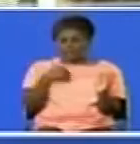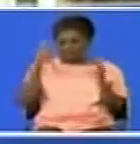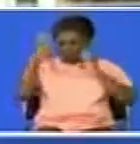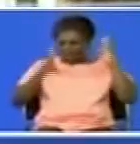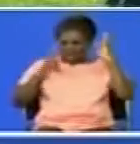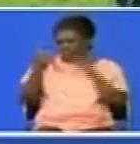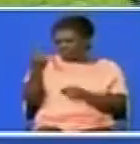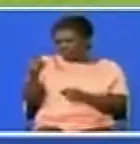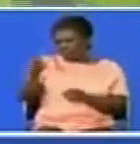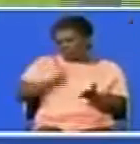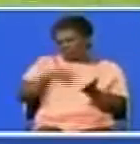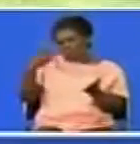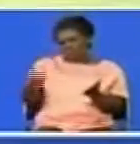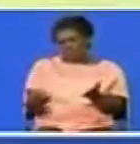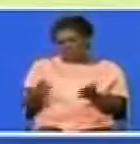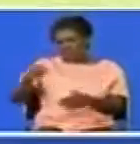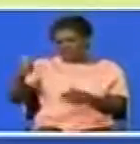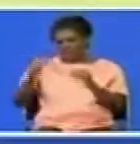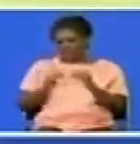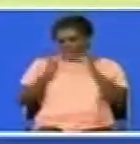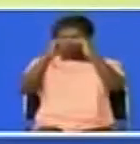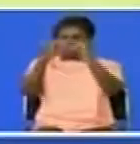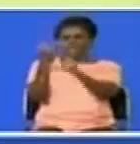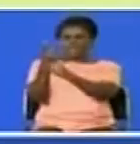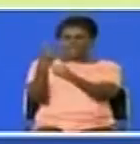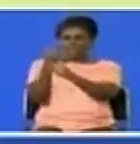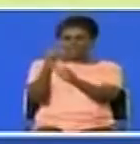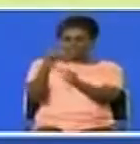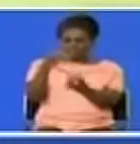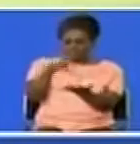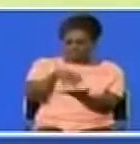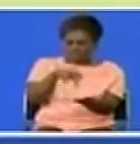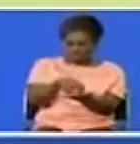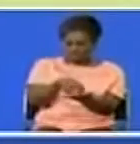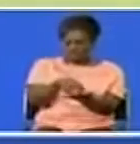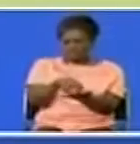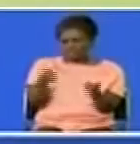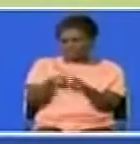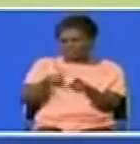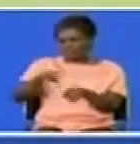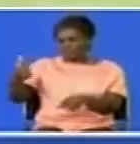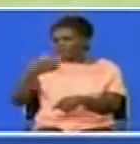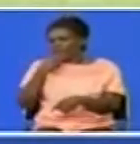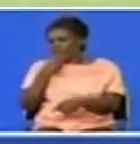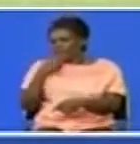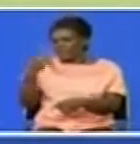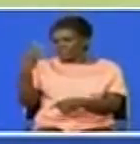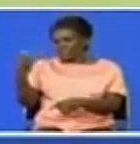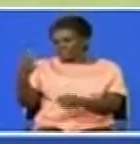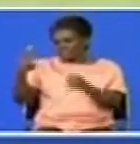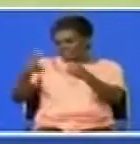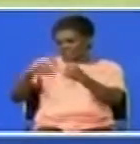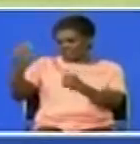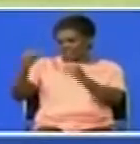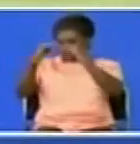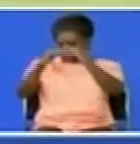kidogo unashindwa. Ngigi Simon moved up 11 places after carding 2 under par 70, while Njoroge Brown was at 3 par 75, moving